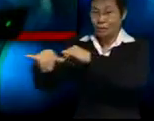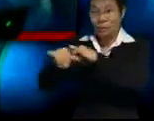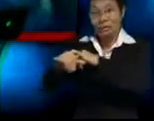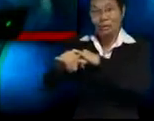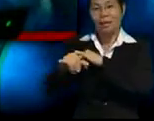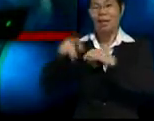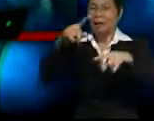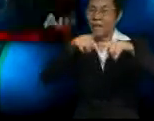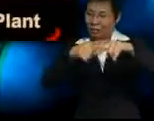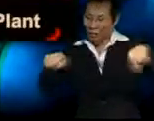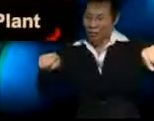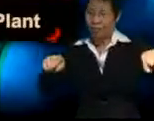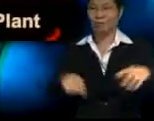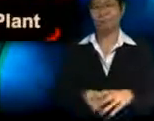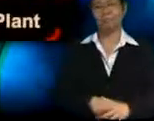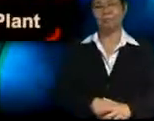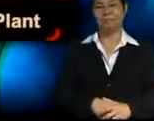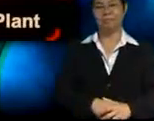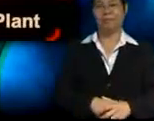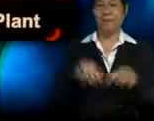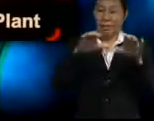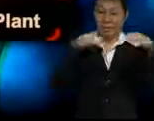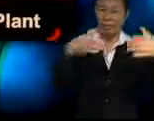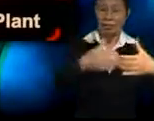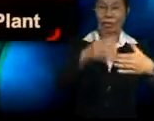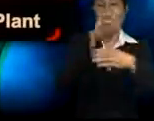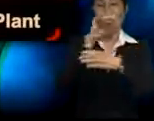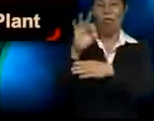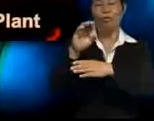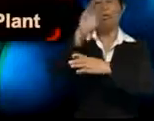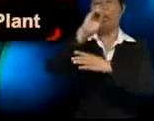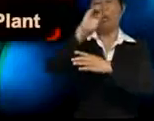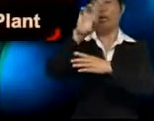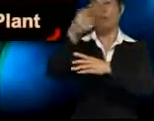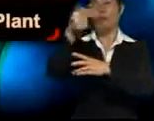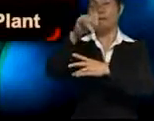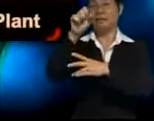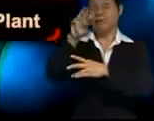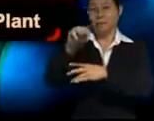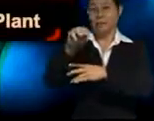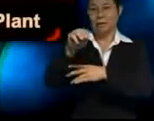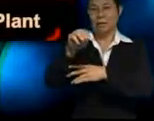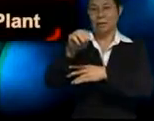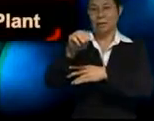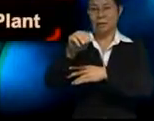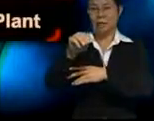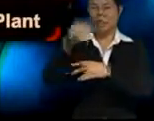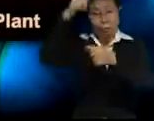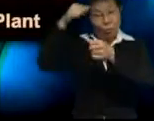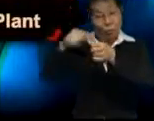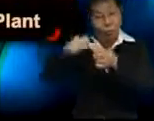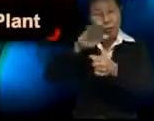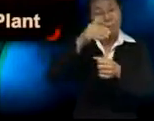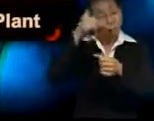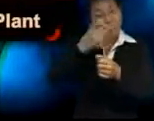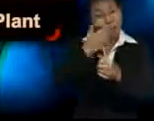and difference. The classification of organisms will allow us to remember them